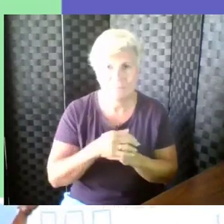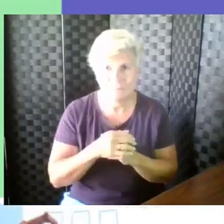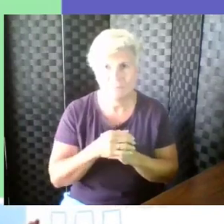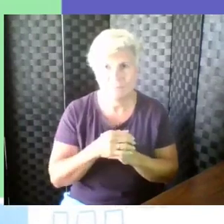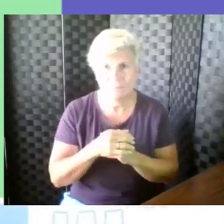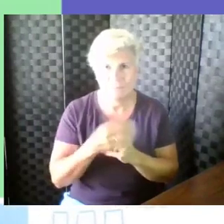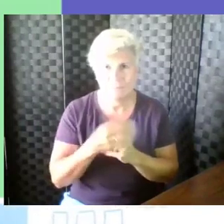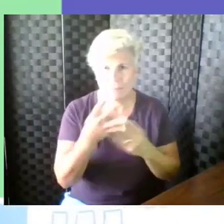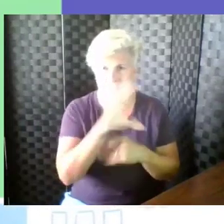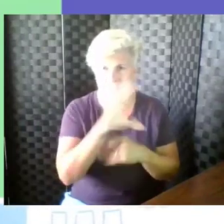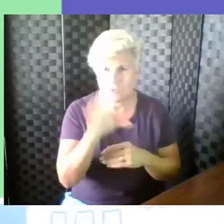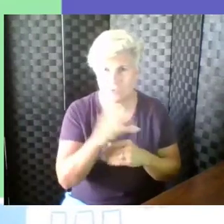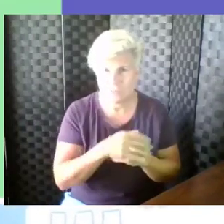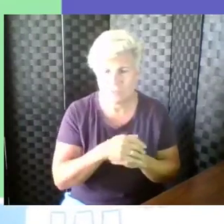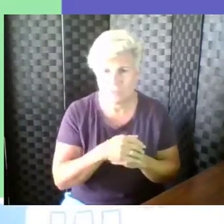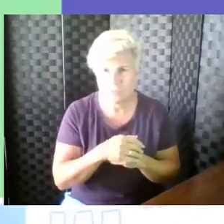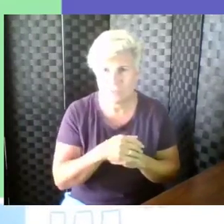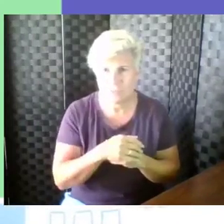How many hundreds?